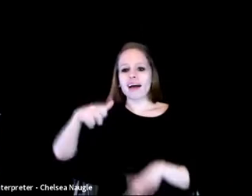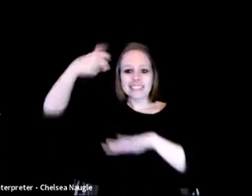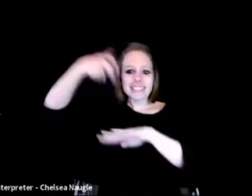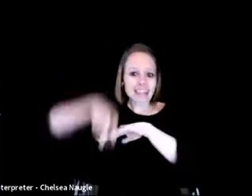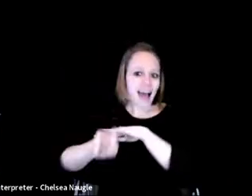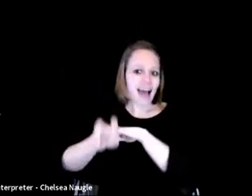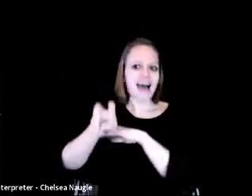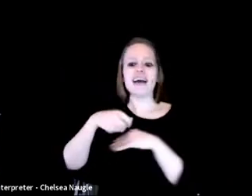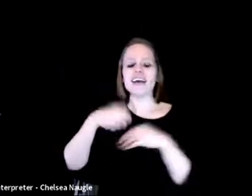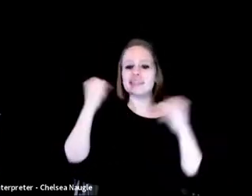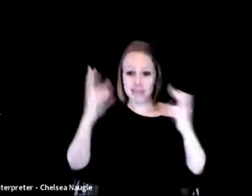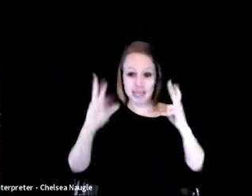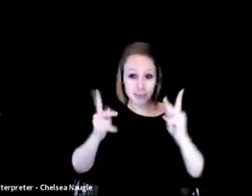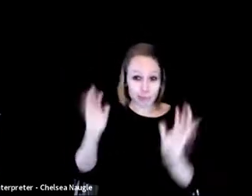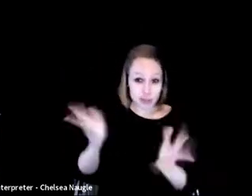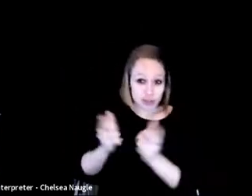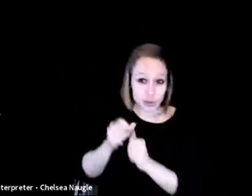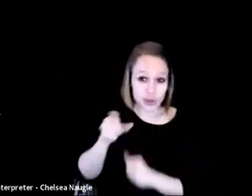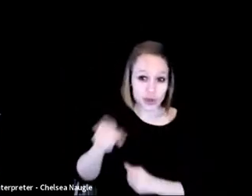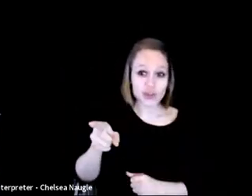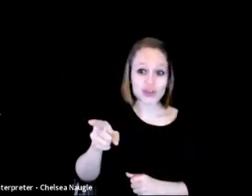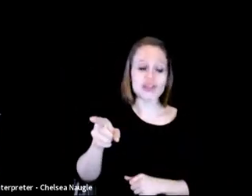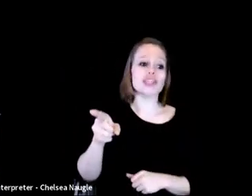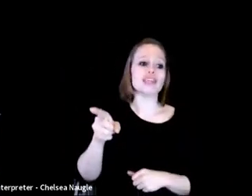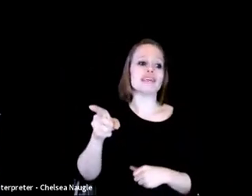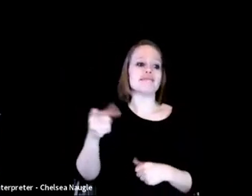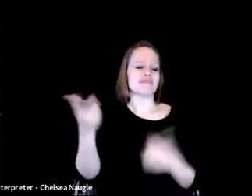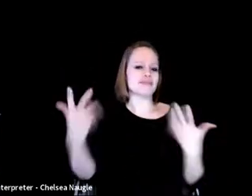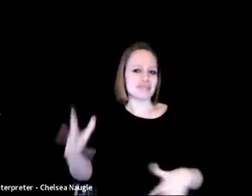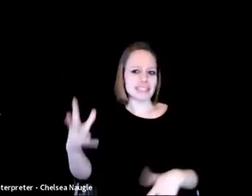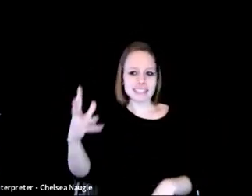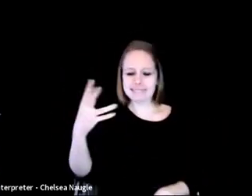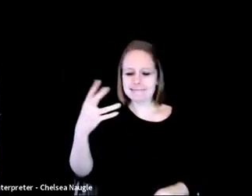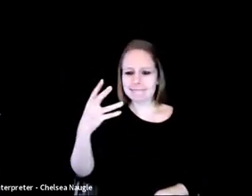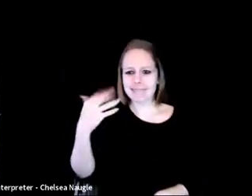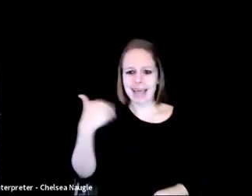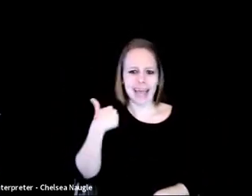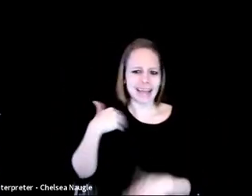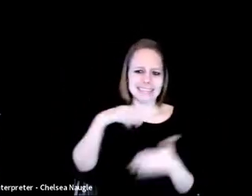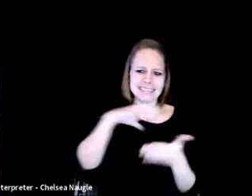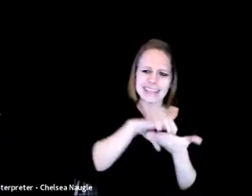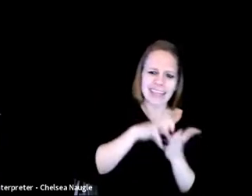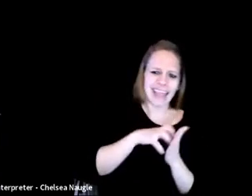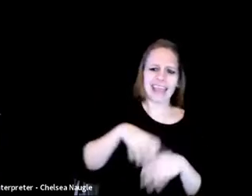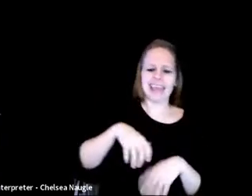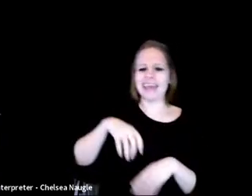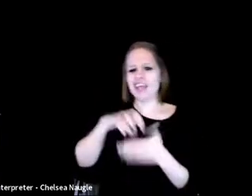to her. There's been cake and cookies and pizza,